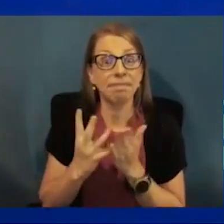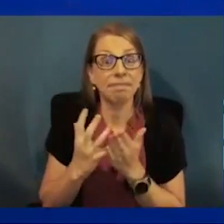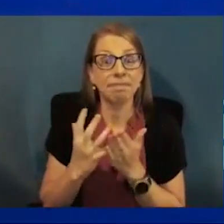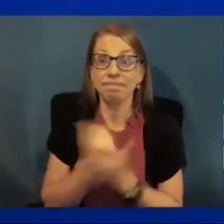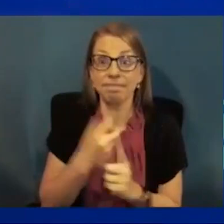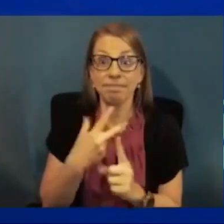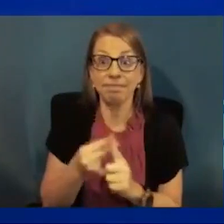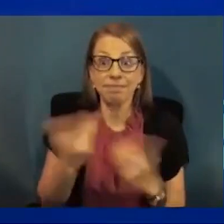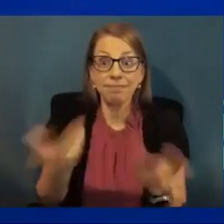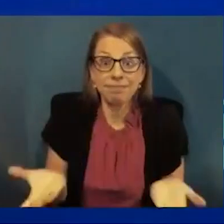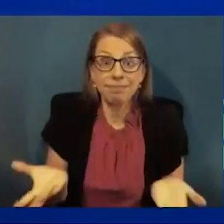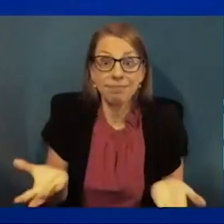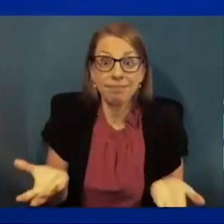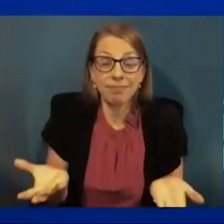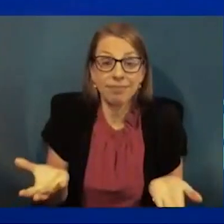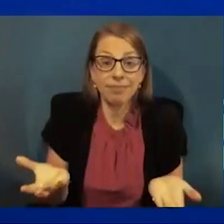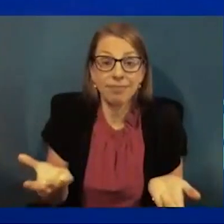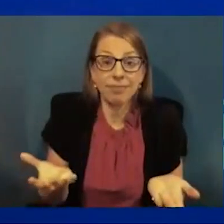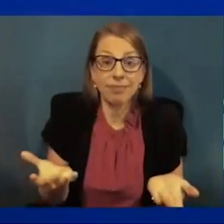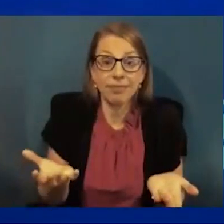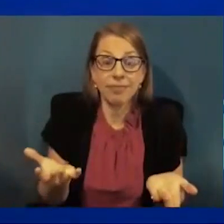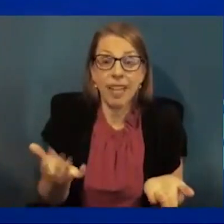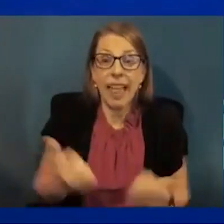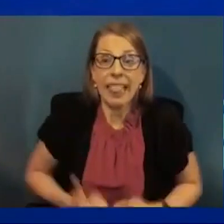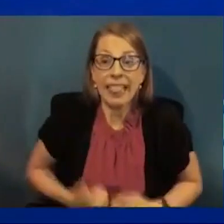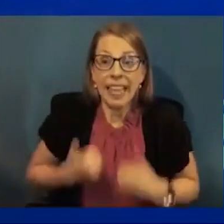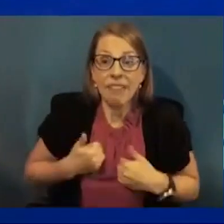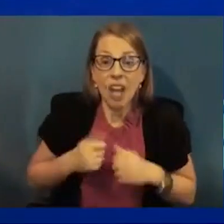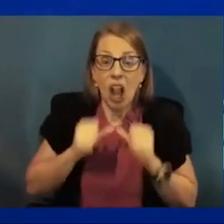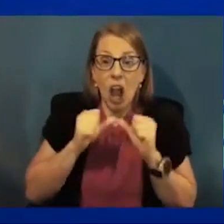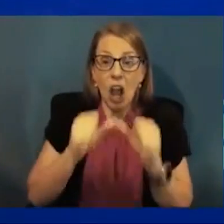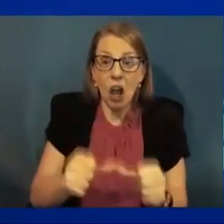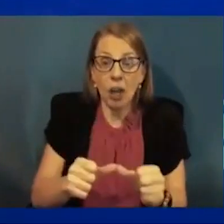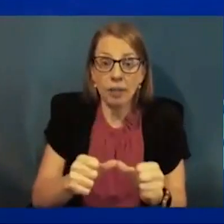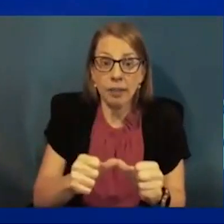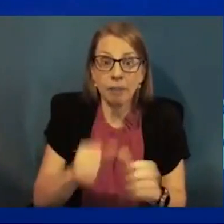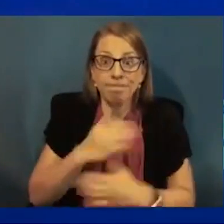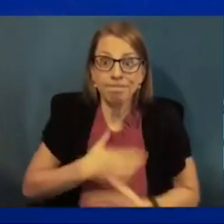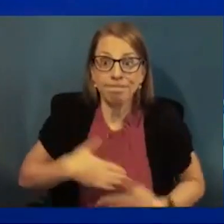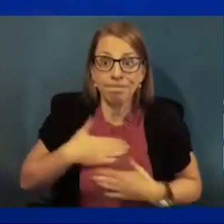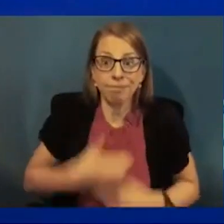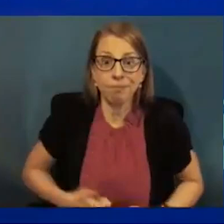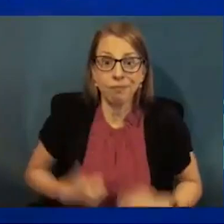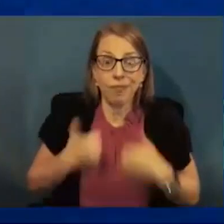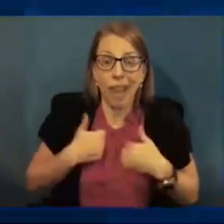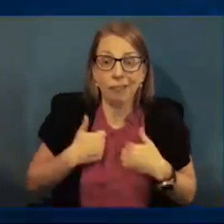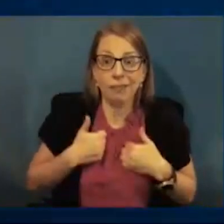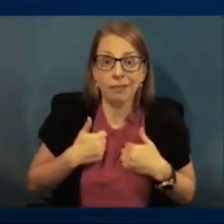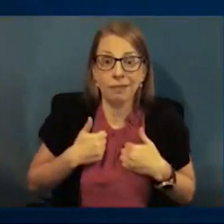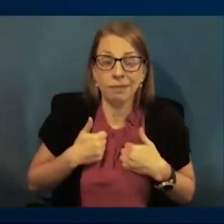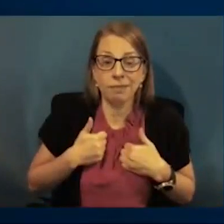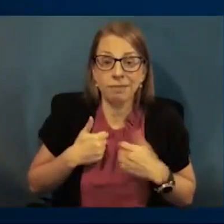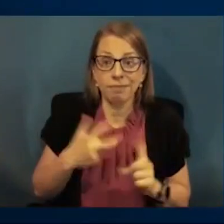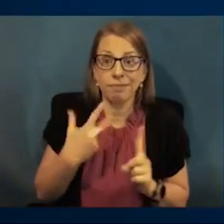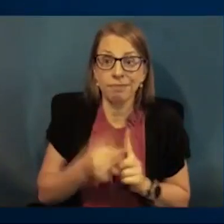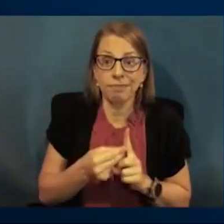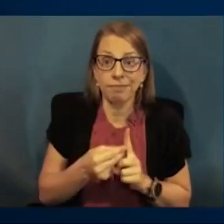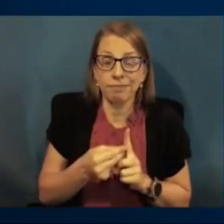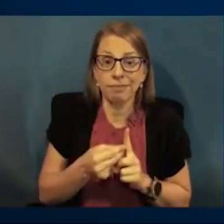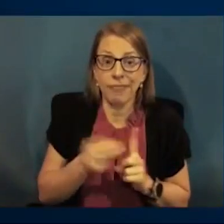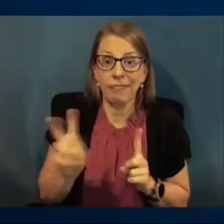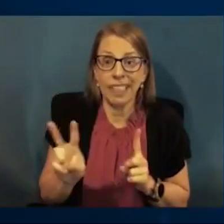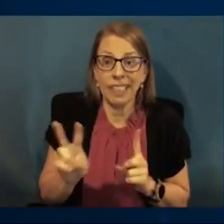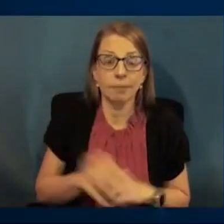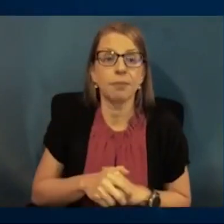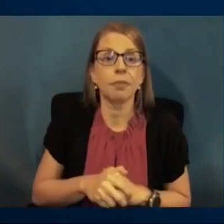right? Live long, prosper, V for vaccination. There we go. There it is. Okay, I'm fully vaccinated, had vertigo 2 to 3 days, but